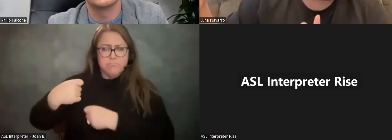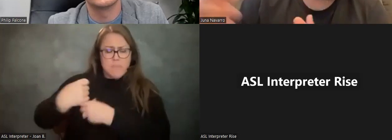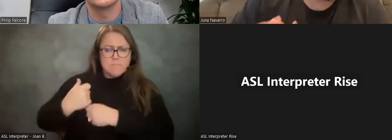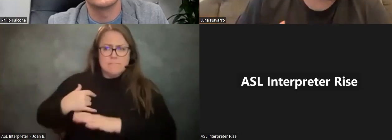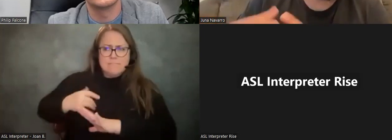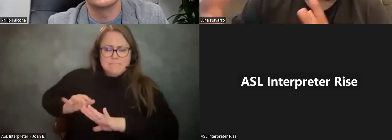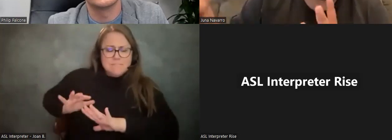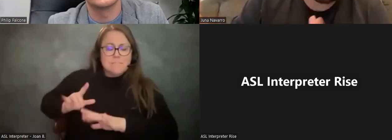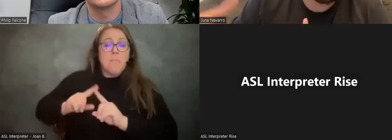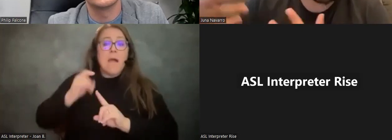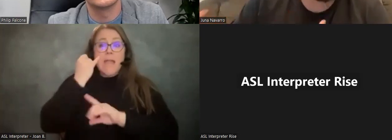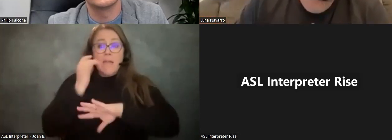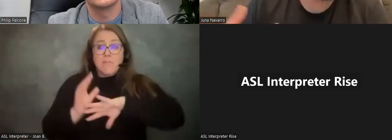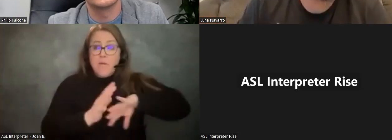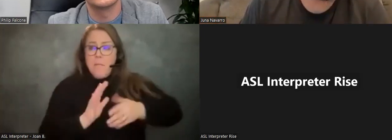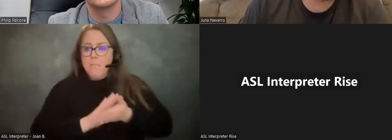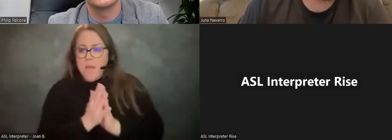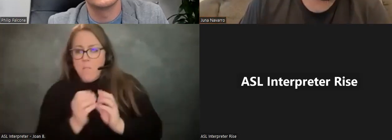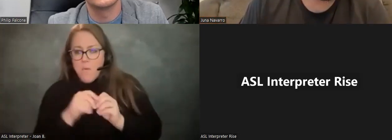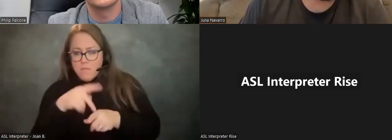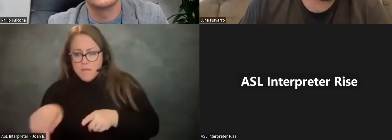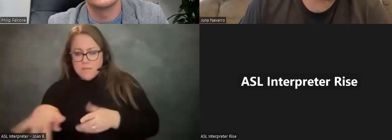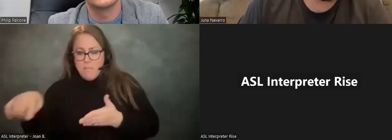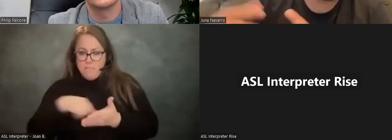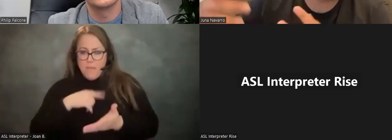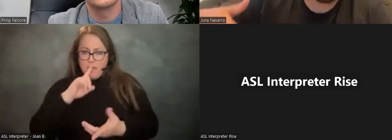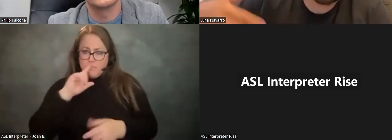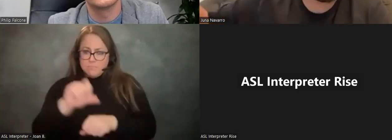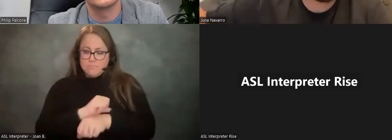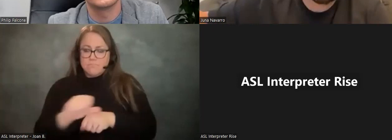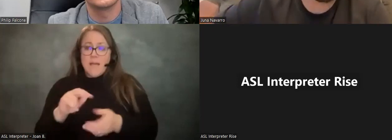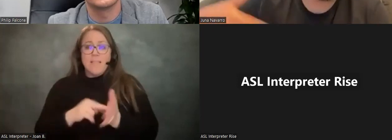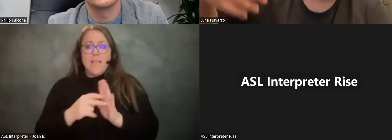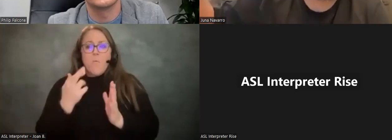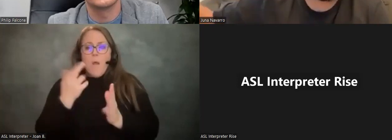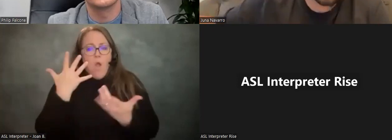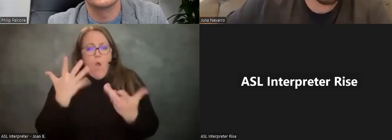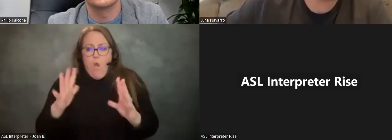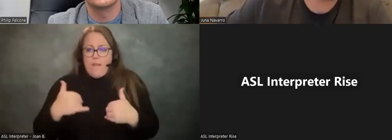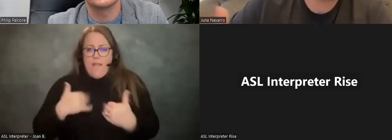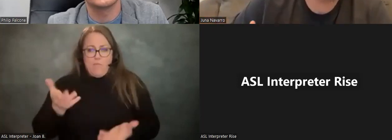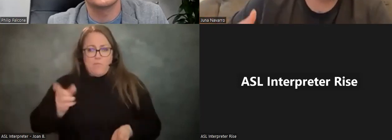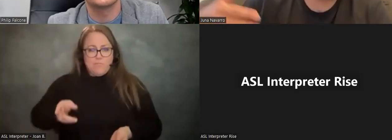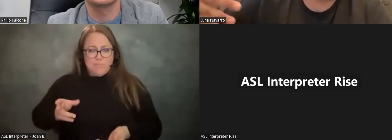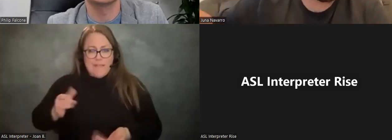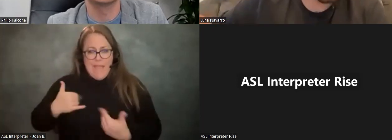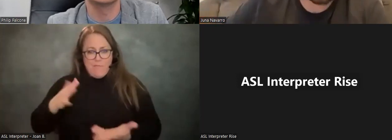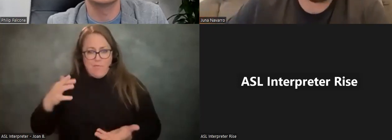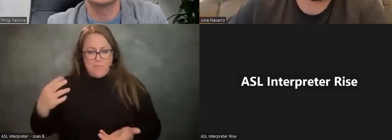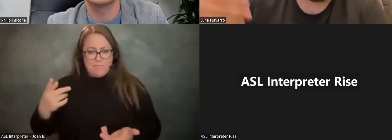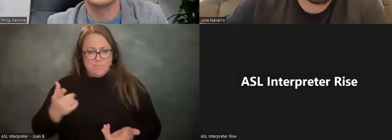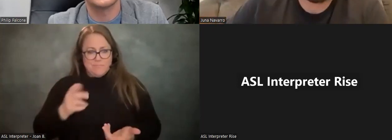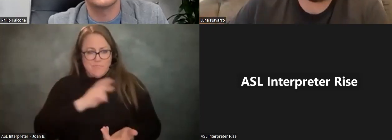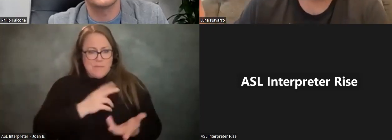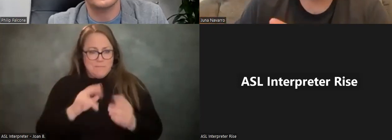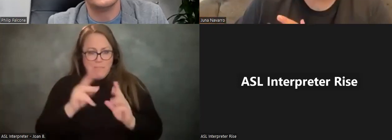into a professional, like paid projects, then usually it's because you've already gained the rapport and you have the experience. People are more respectful